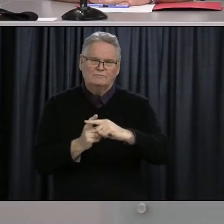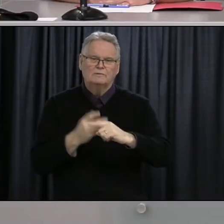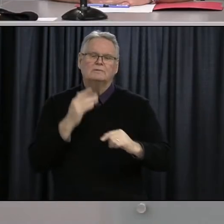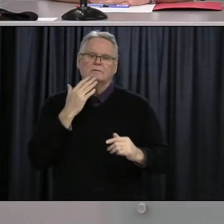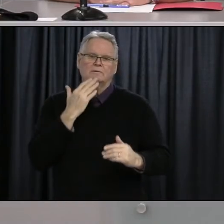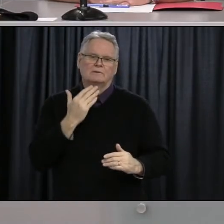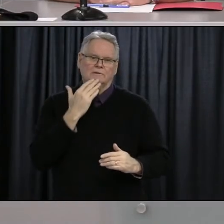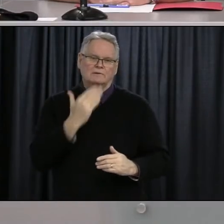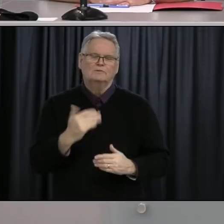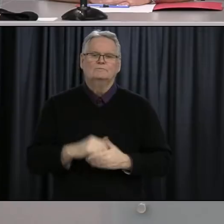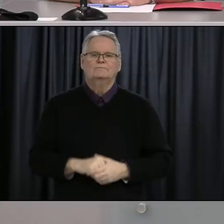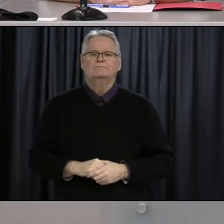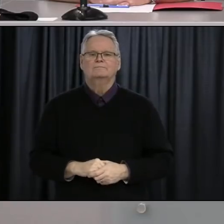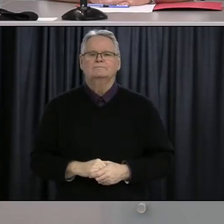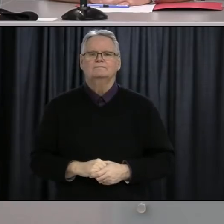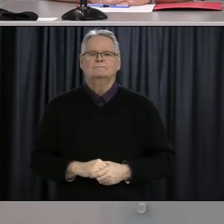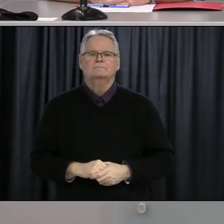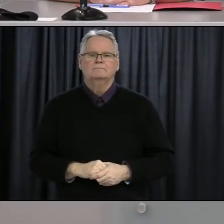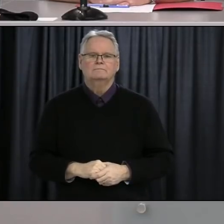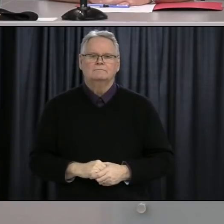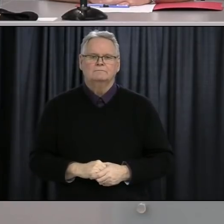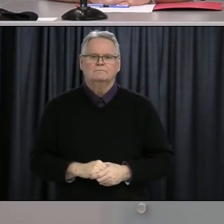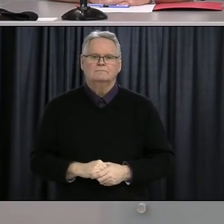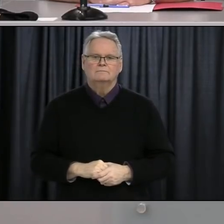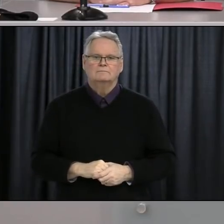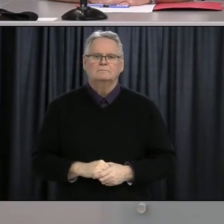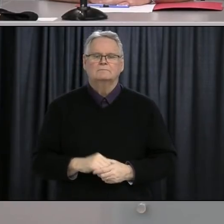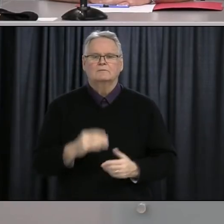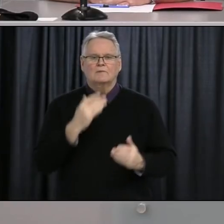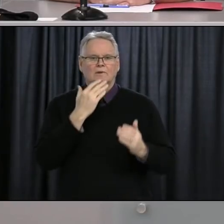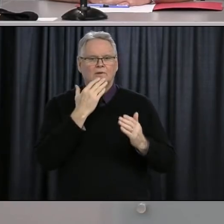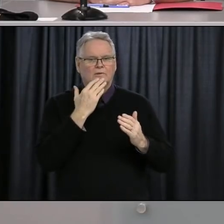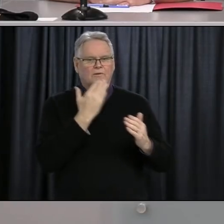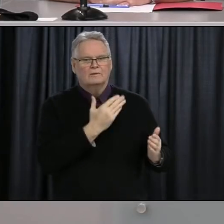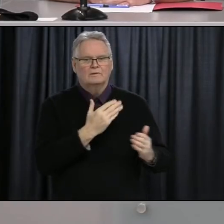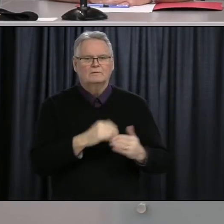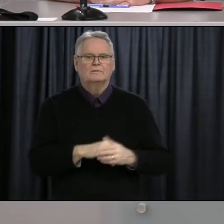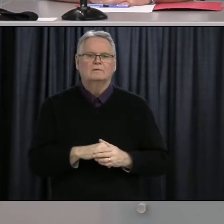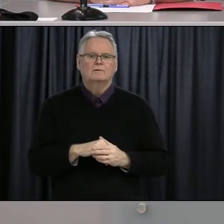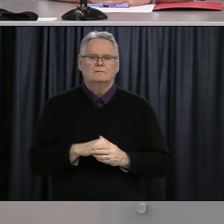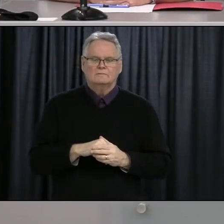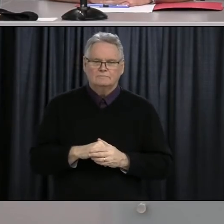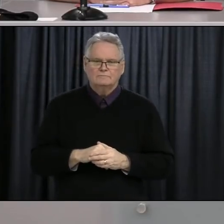Well, thank you, Dr. Fitzgerald. I'll now open it up to Minister Haggie for some comments.